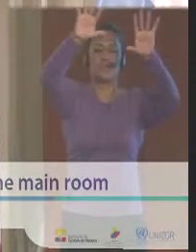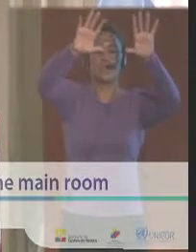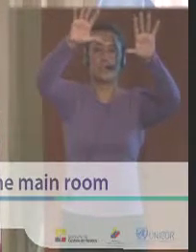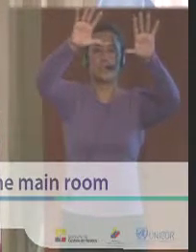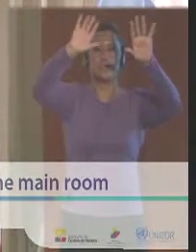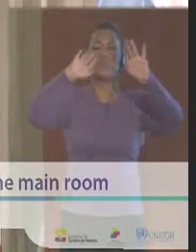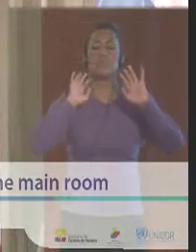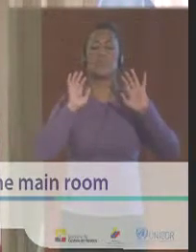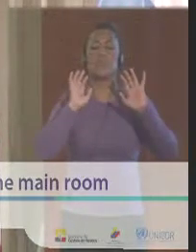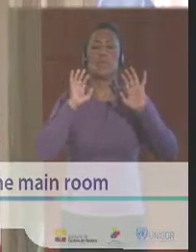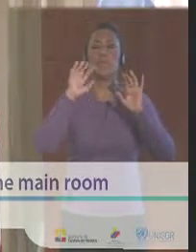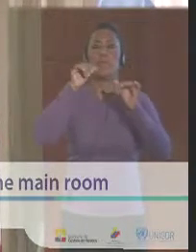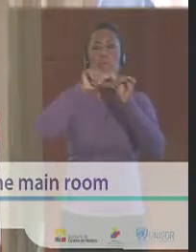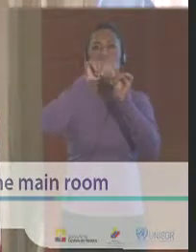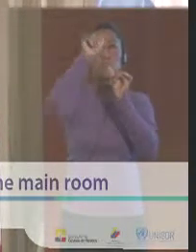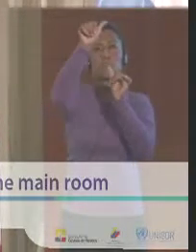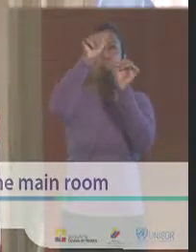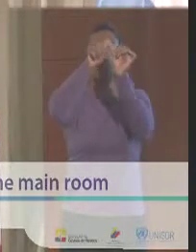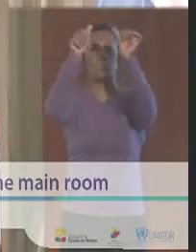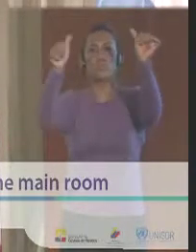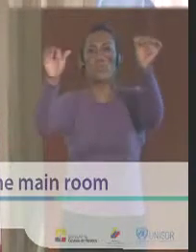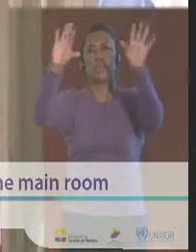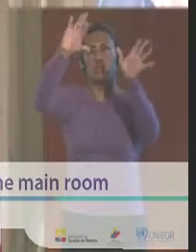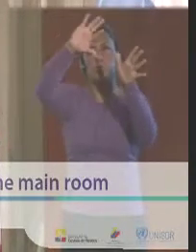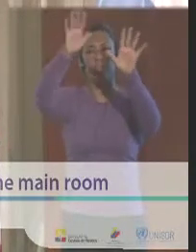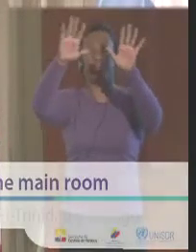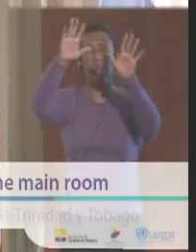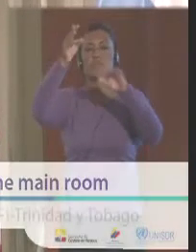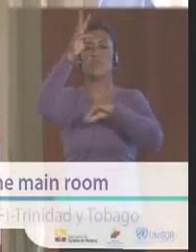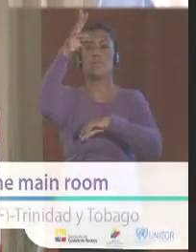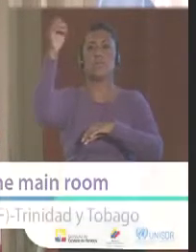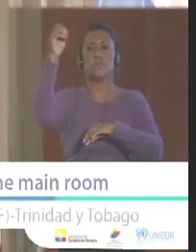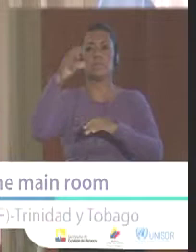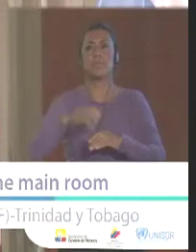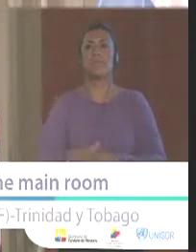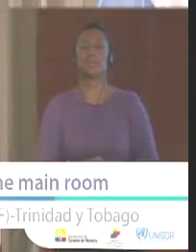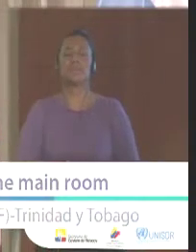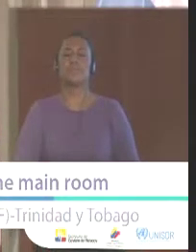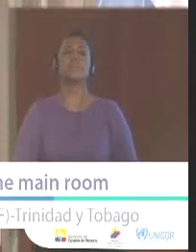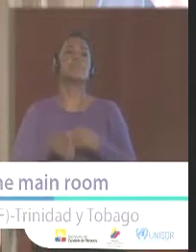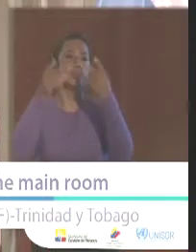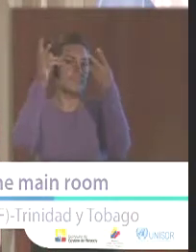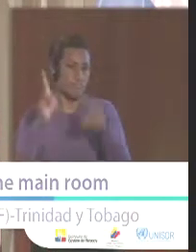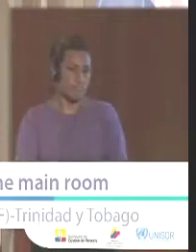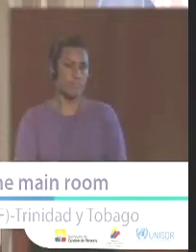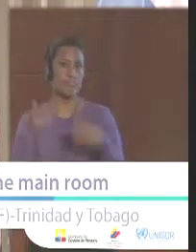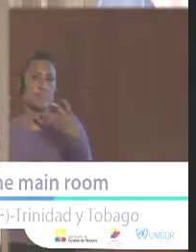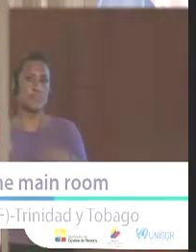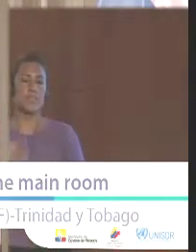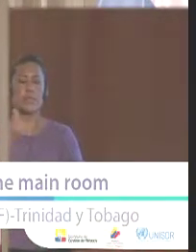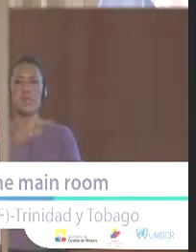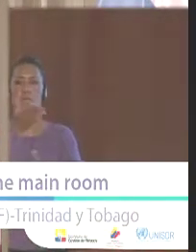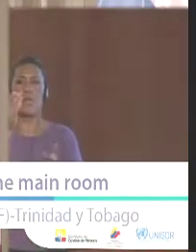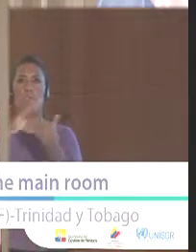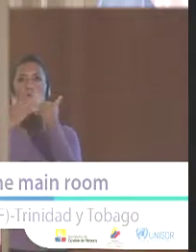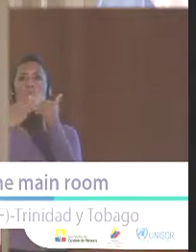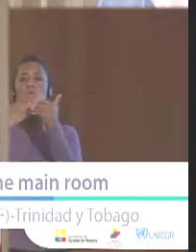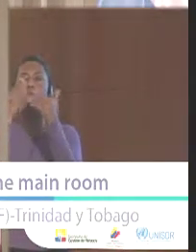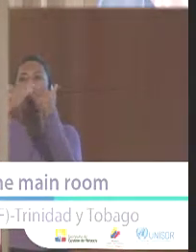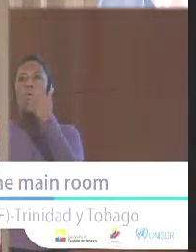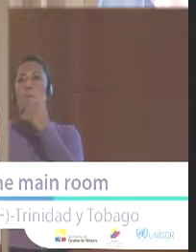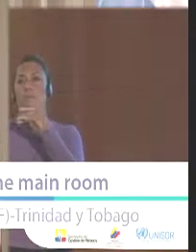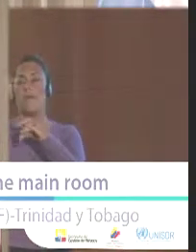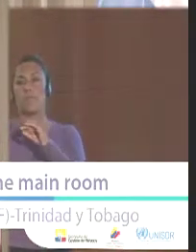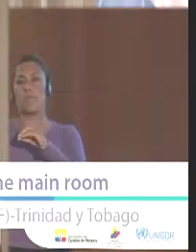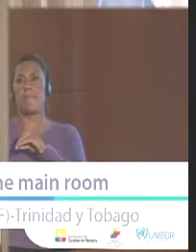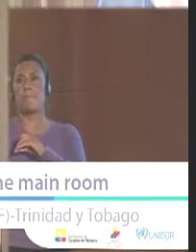longitude. And it also shares maritime boundaries with Barbados and to the